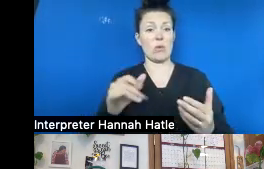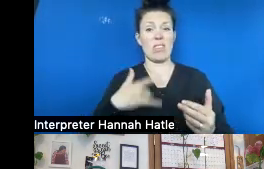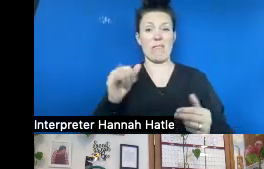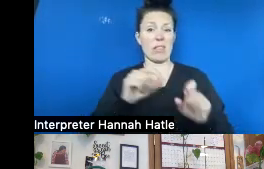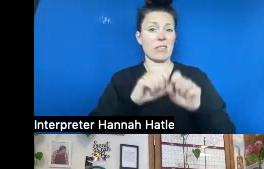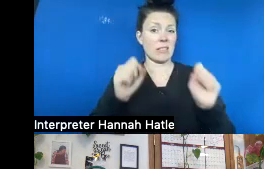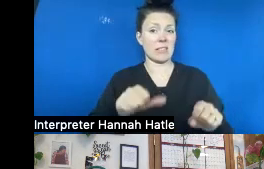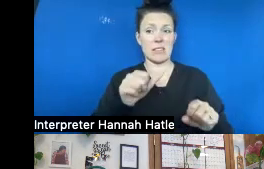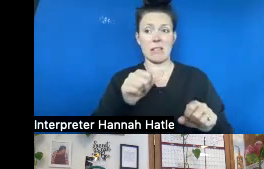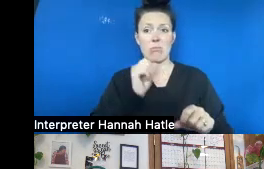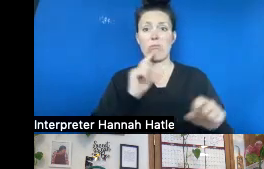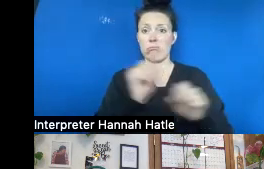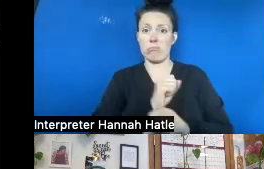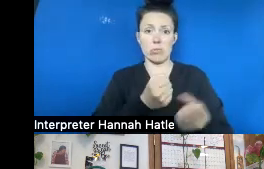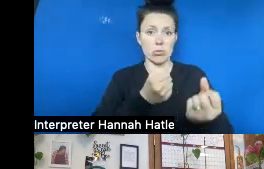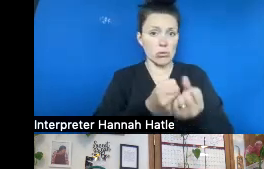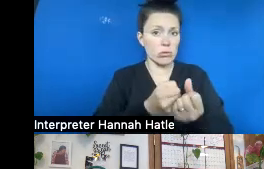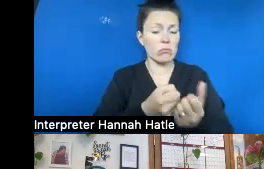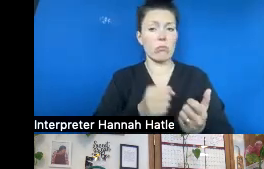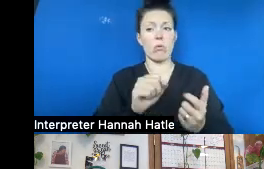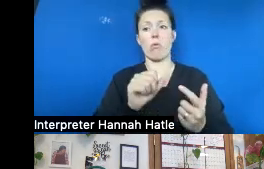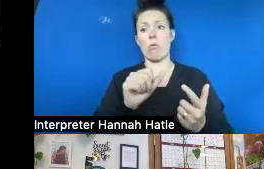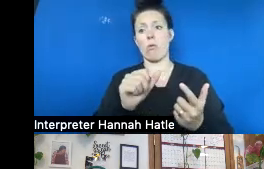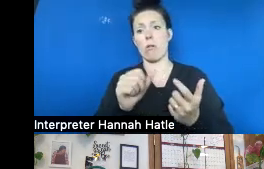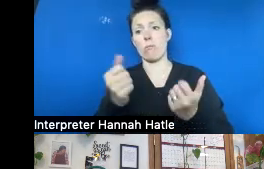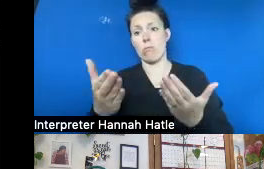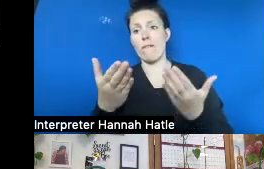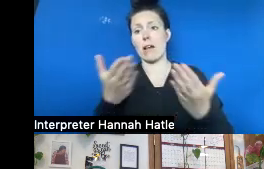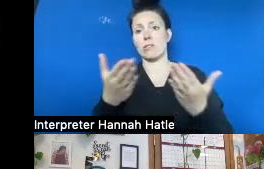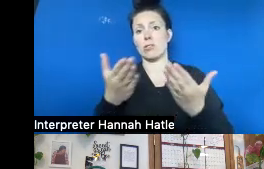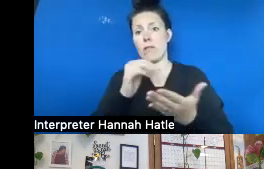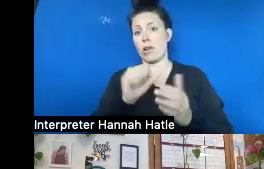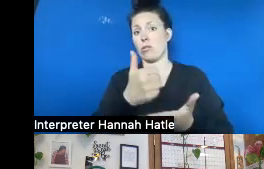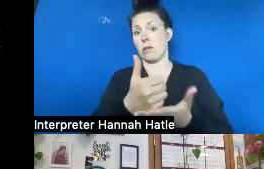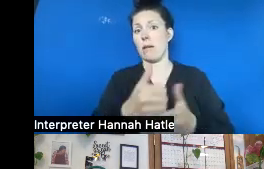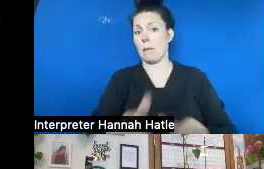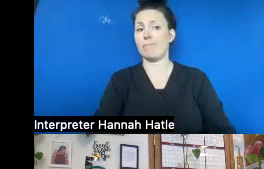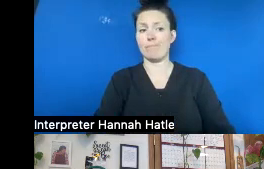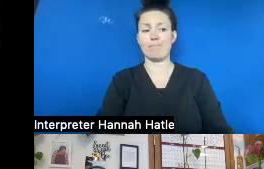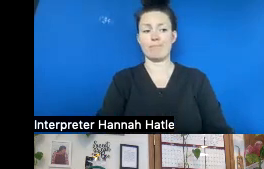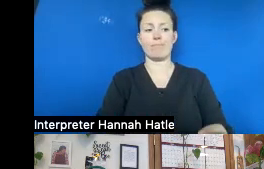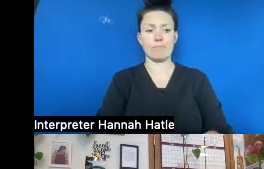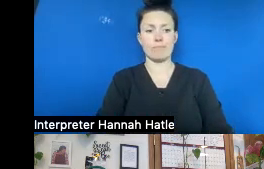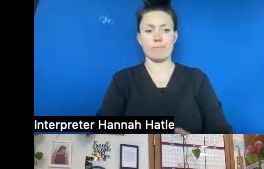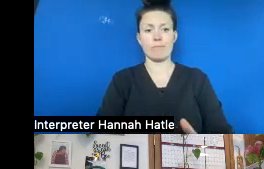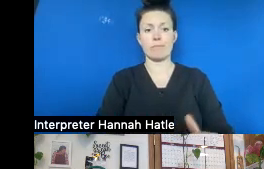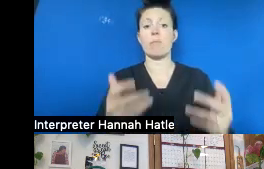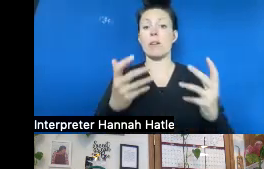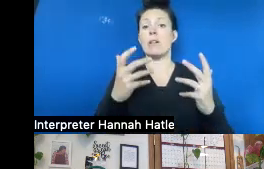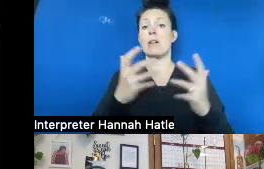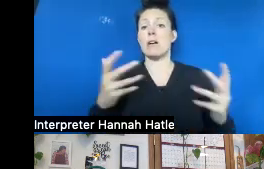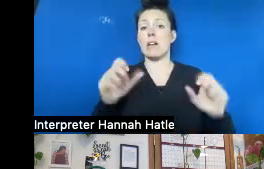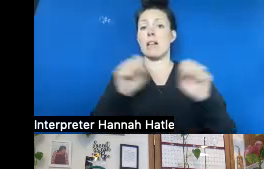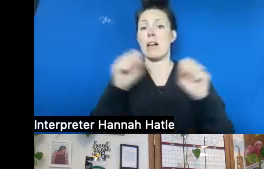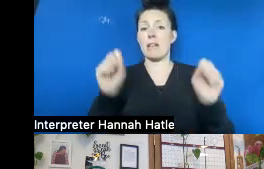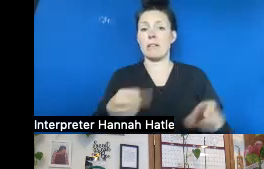supported, believed, or having any type of service that was helpful. And a lot of our systems are not